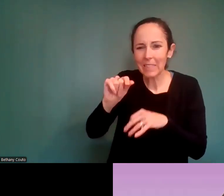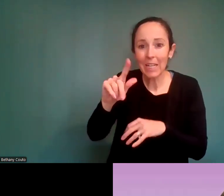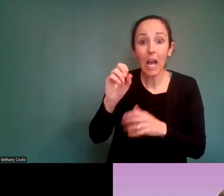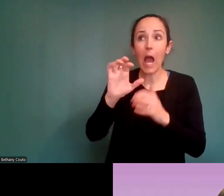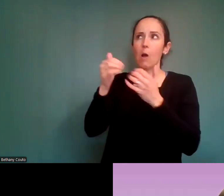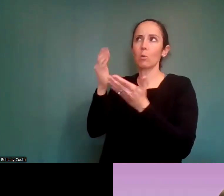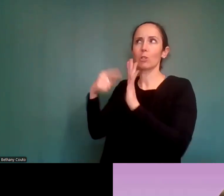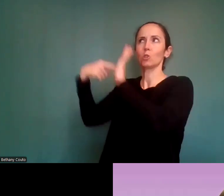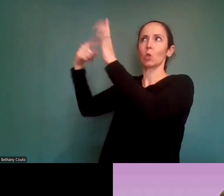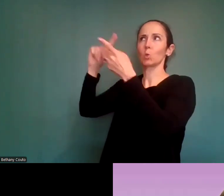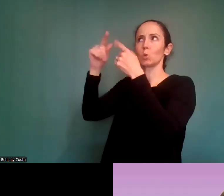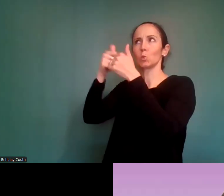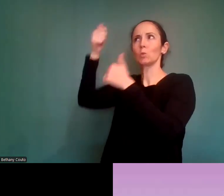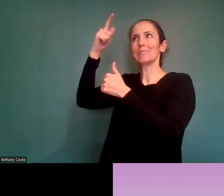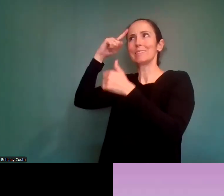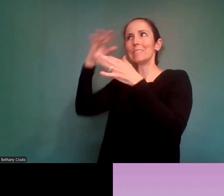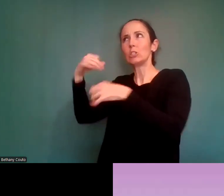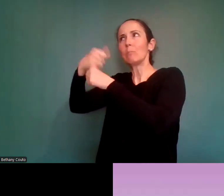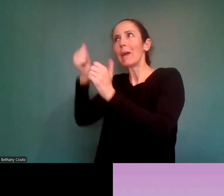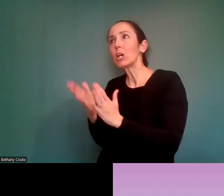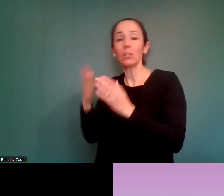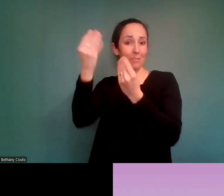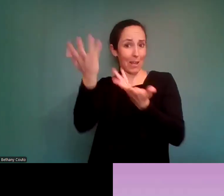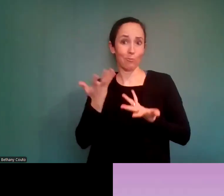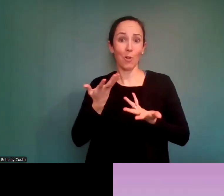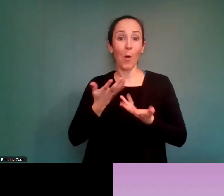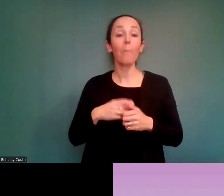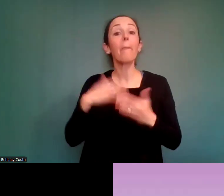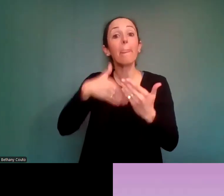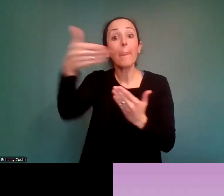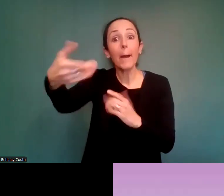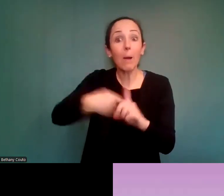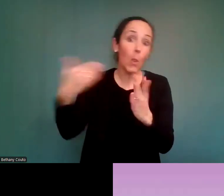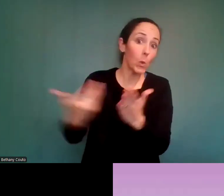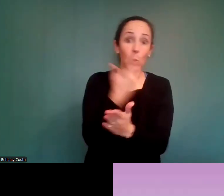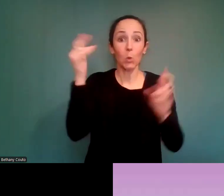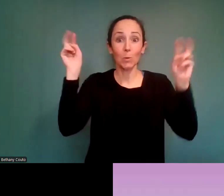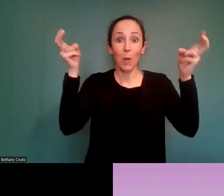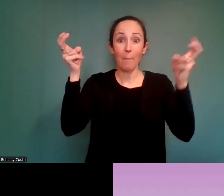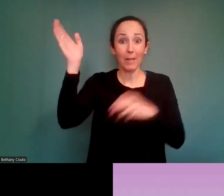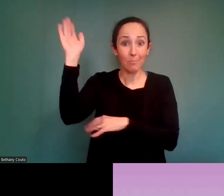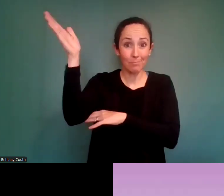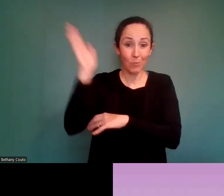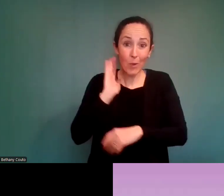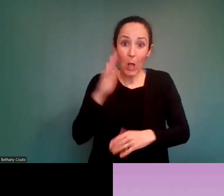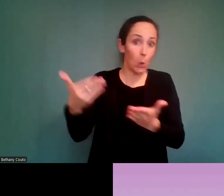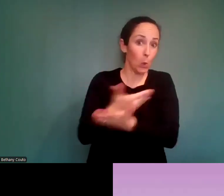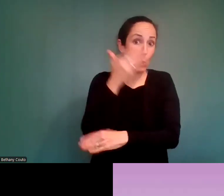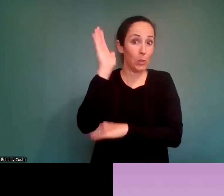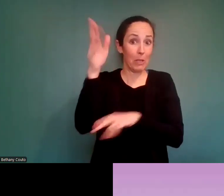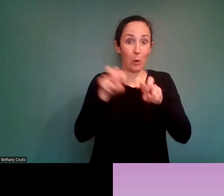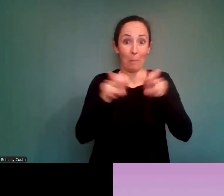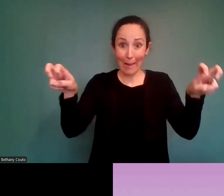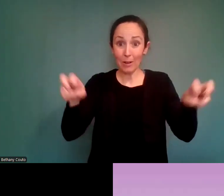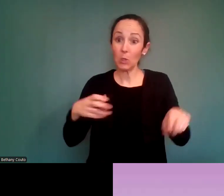shared. Thank you all so much for being here. We'll have another workshop next month with a new topic and a new set of speakers. So look forward to seeing you